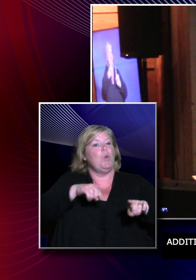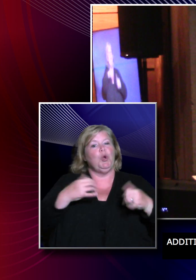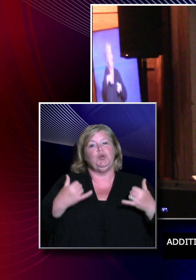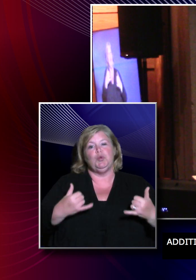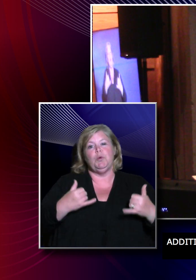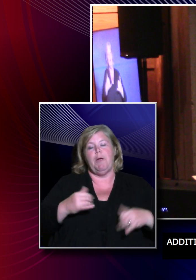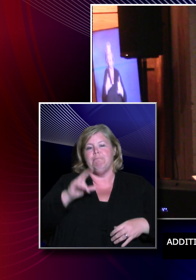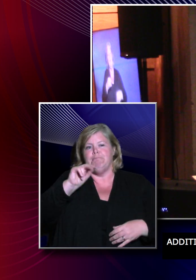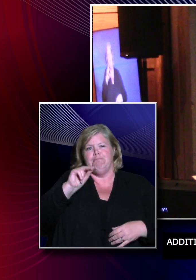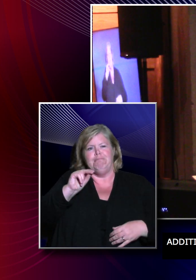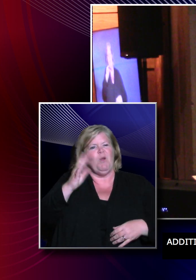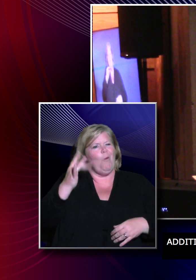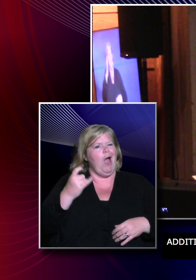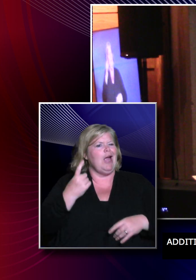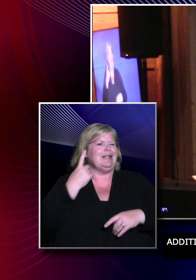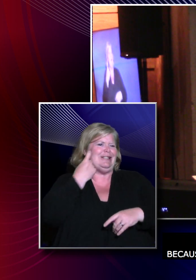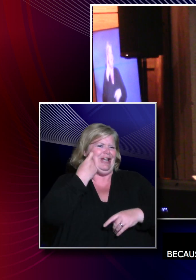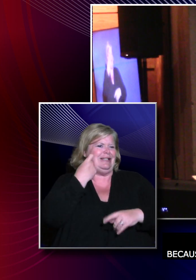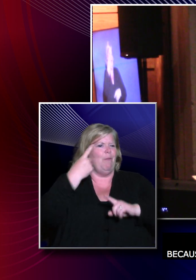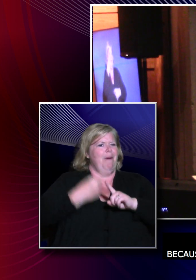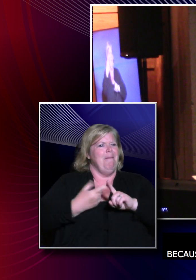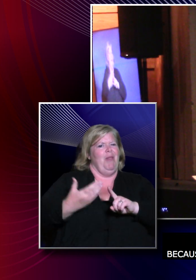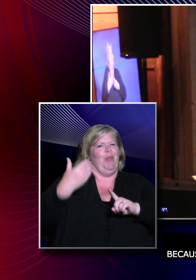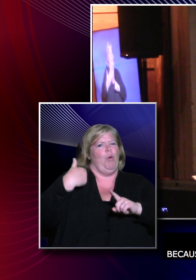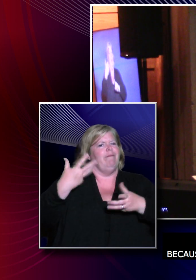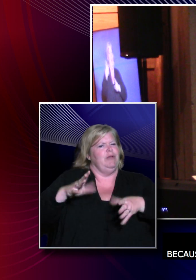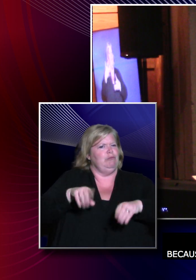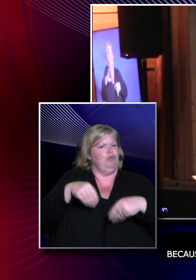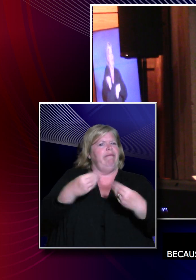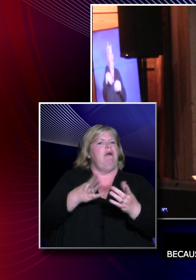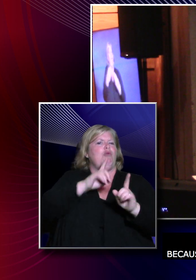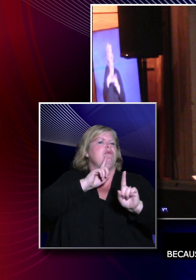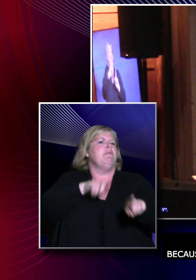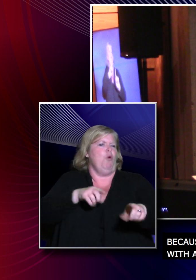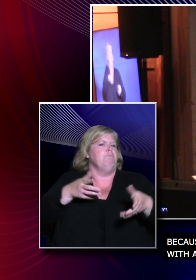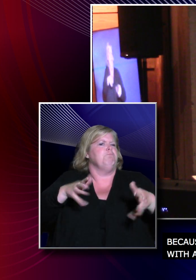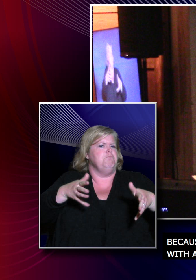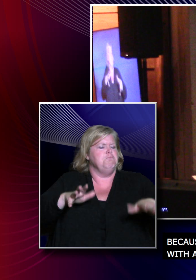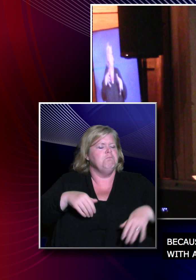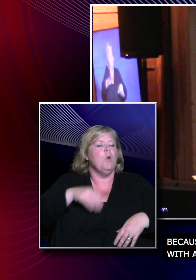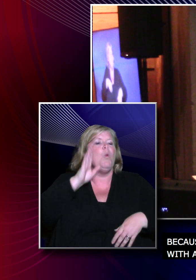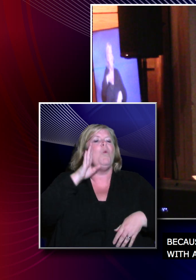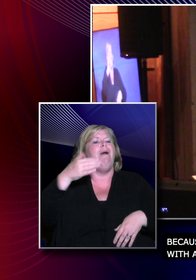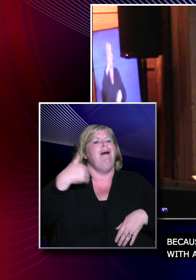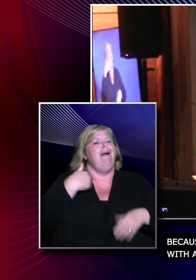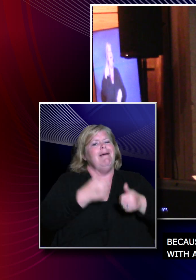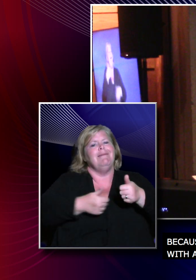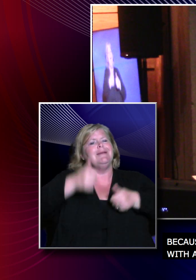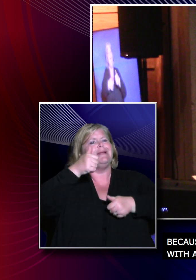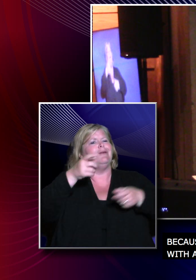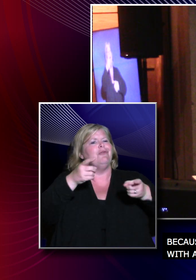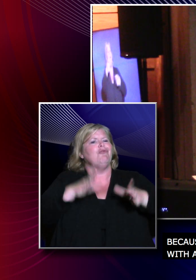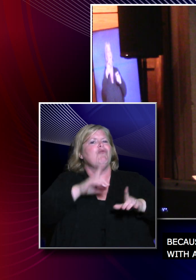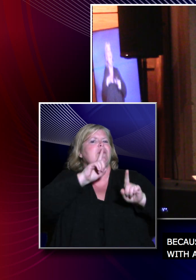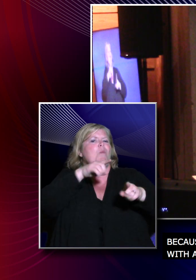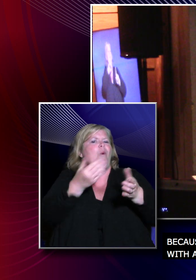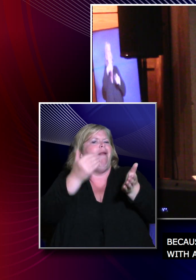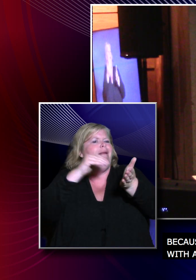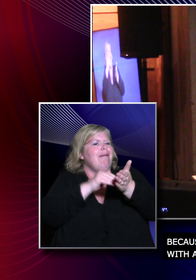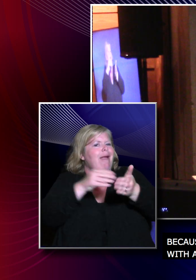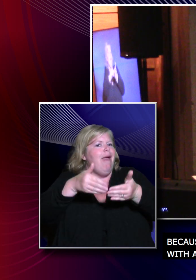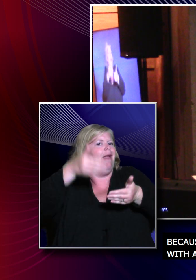just a month ago that they provided you with a report. We will do the executive director's report again in